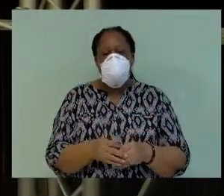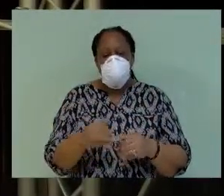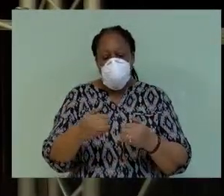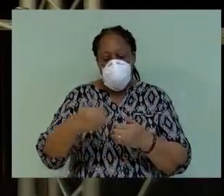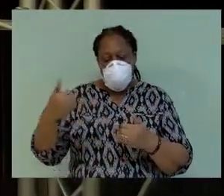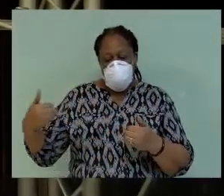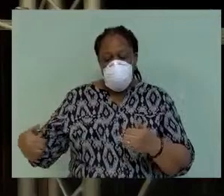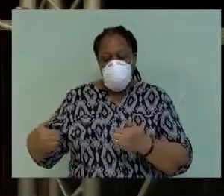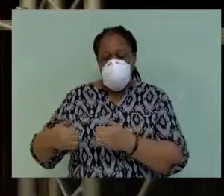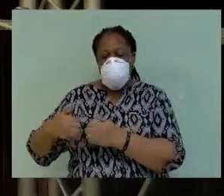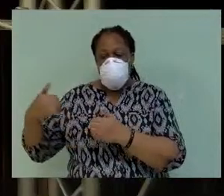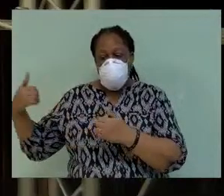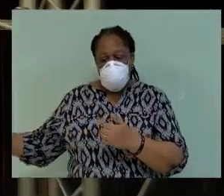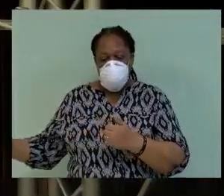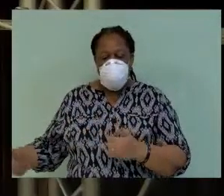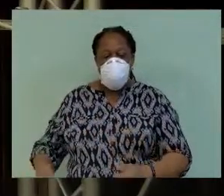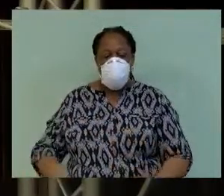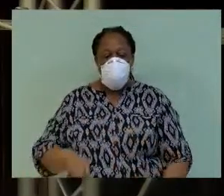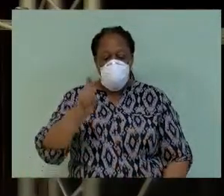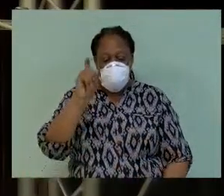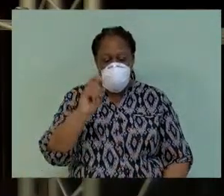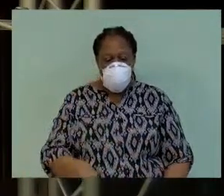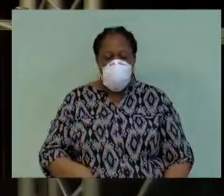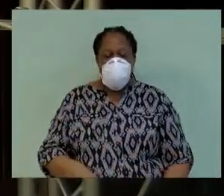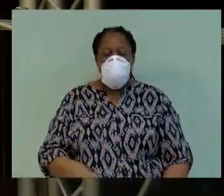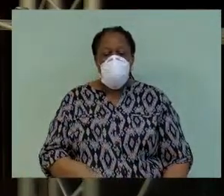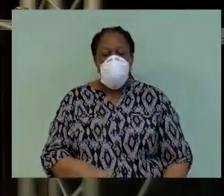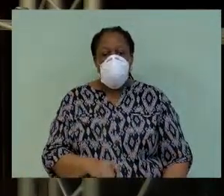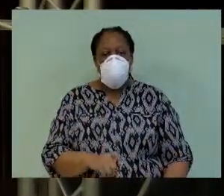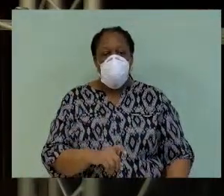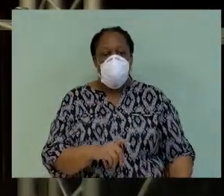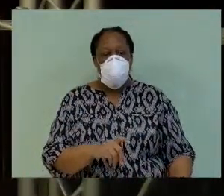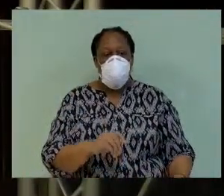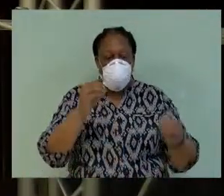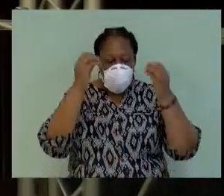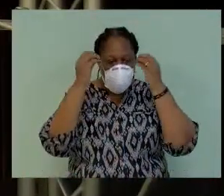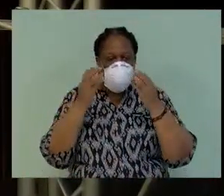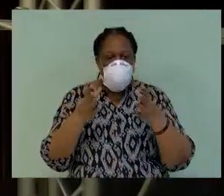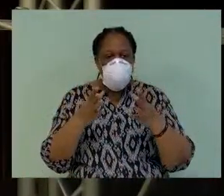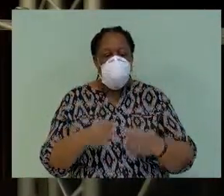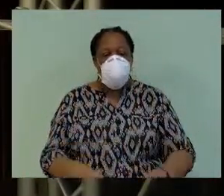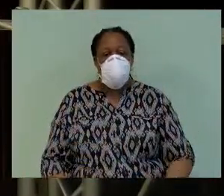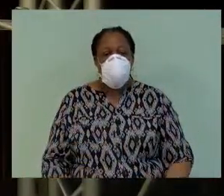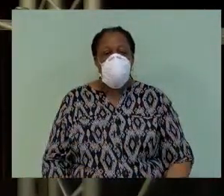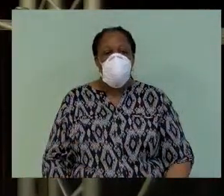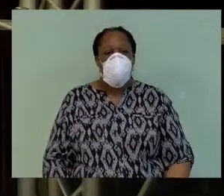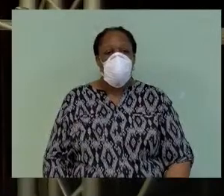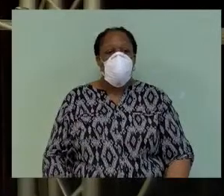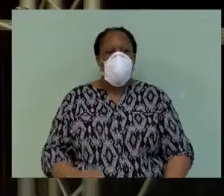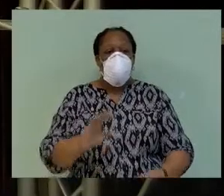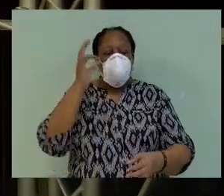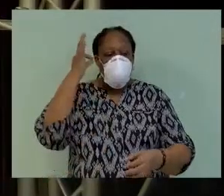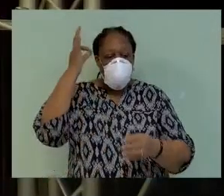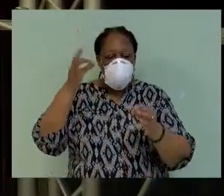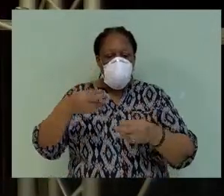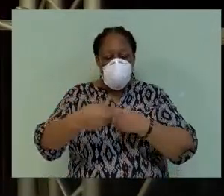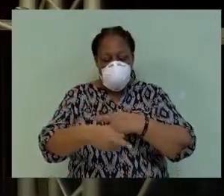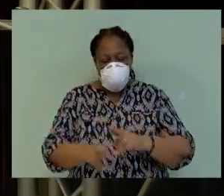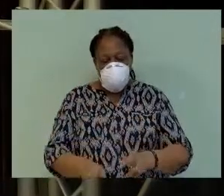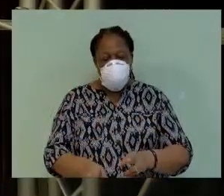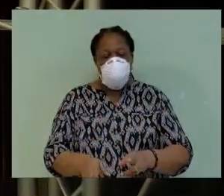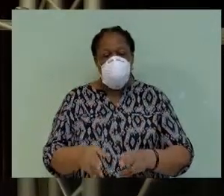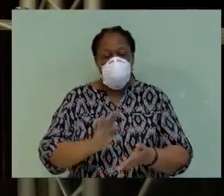in the courtroom and at the bar table. 7. The courtrooms will be cleaned and sanitized daily.